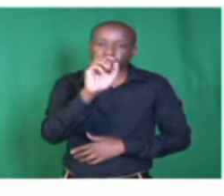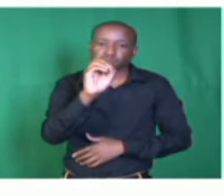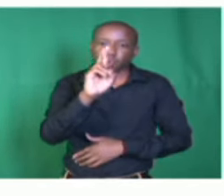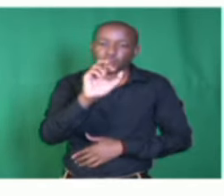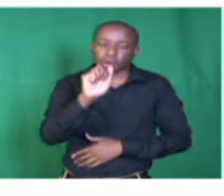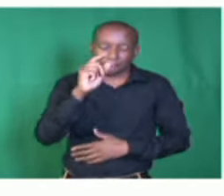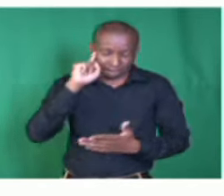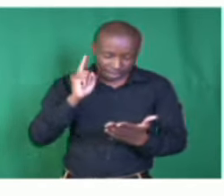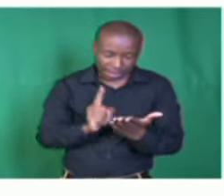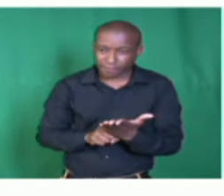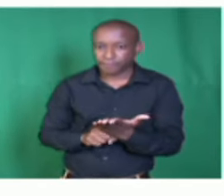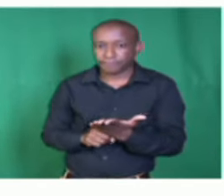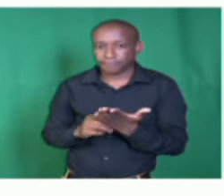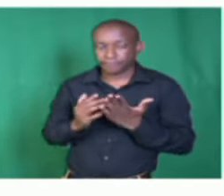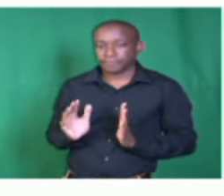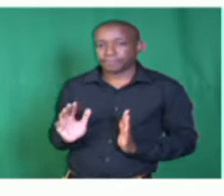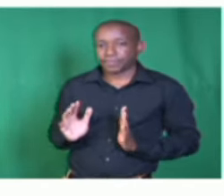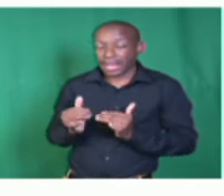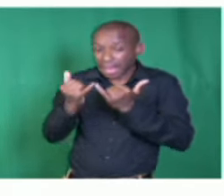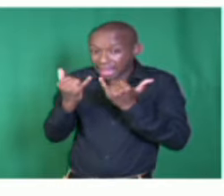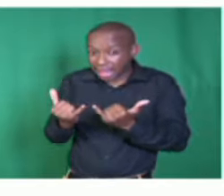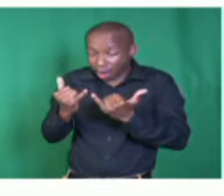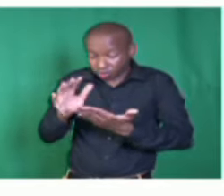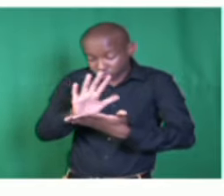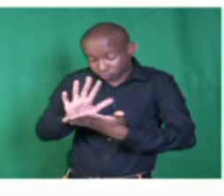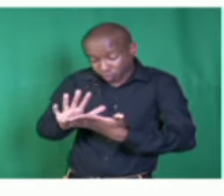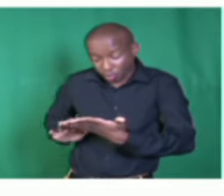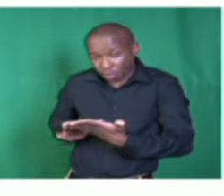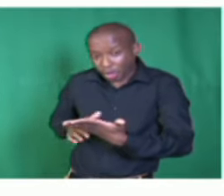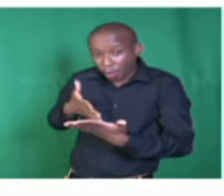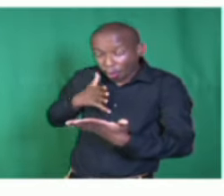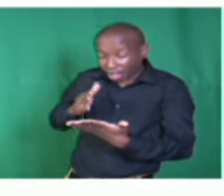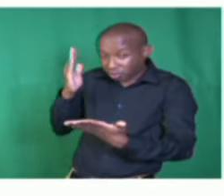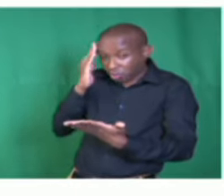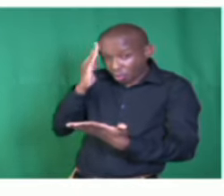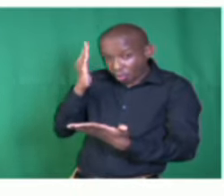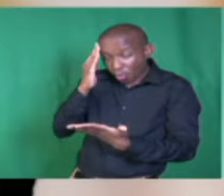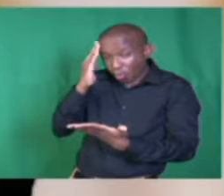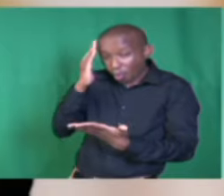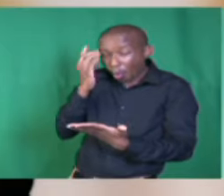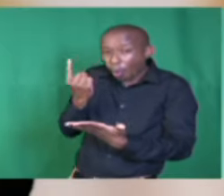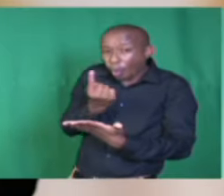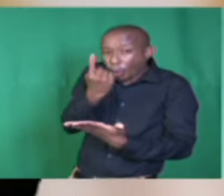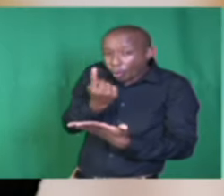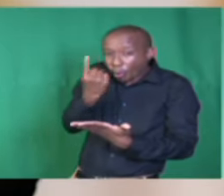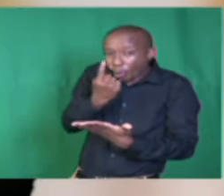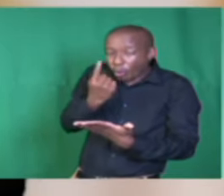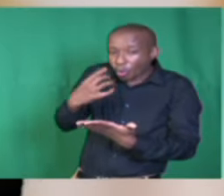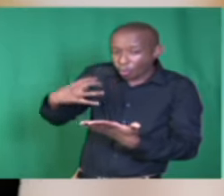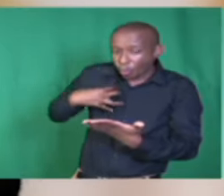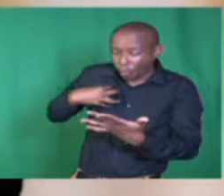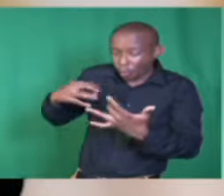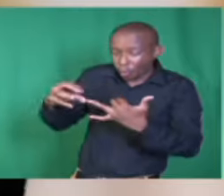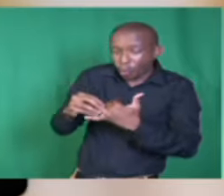Moses. So here in the story, they wanted to know whose wife the woman will